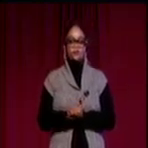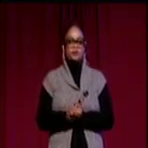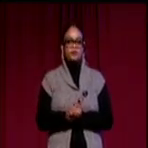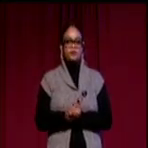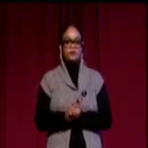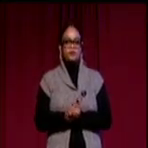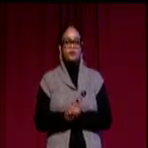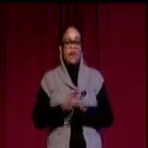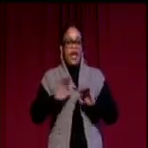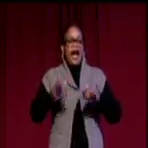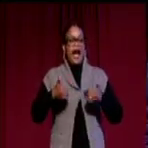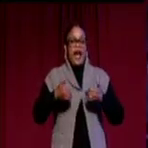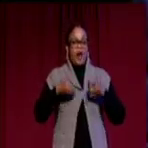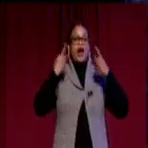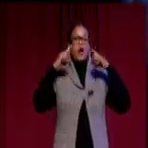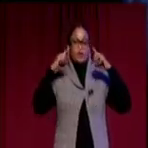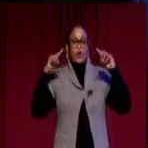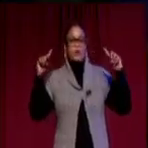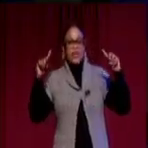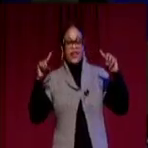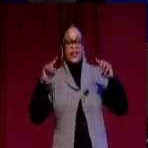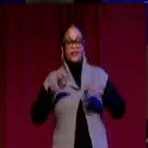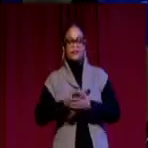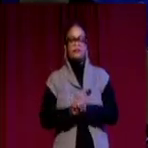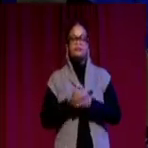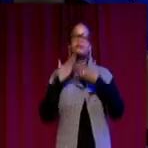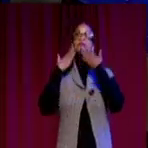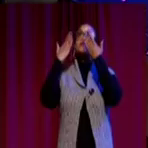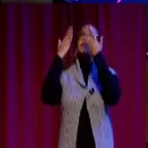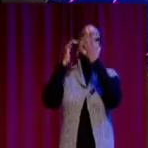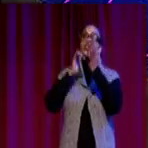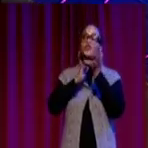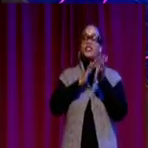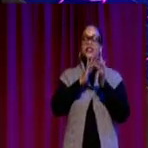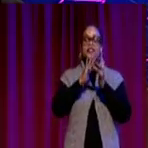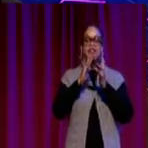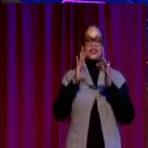meeks how I was gonna make it. Oh, thank you, Jesus.